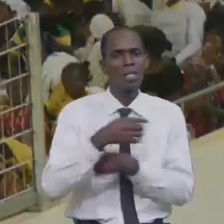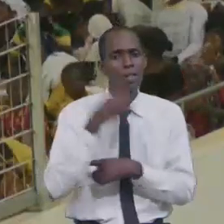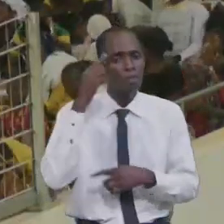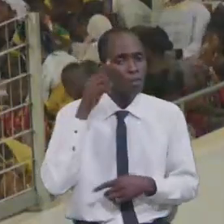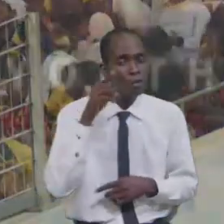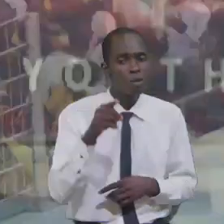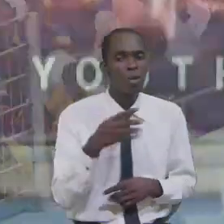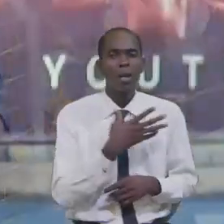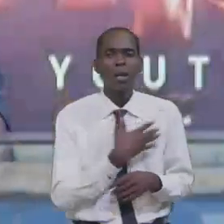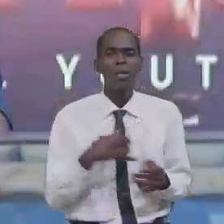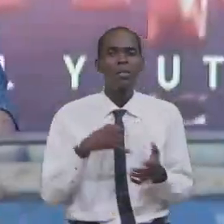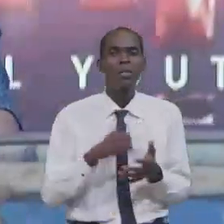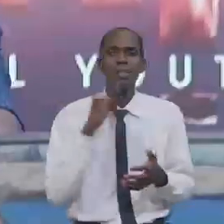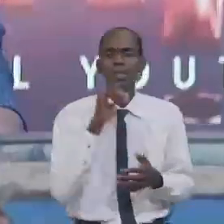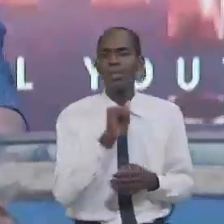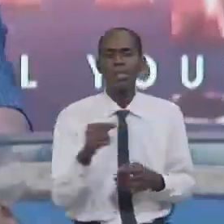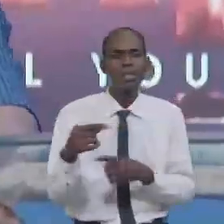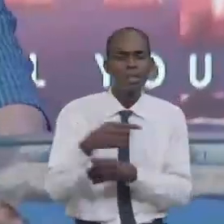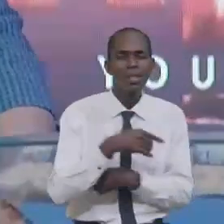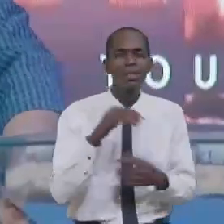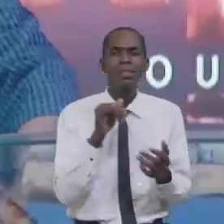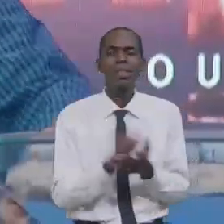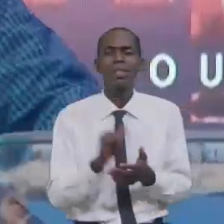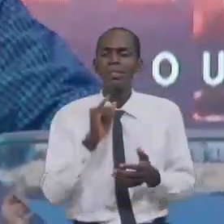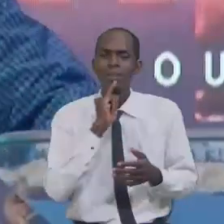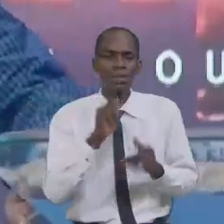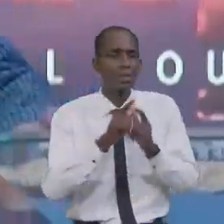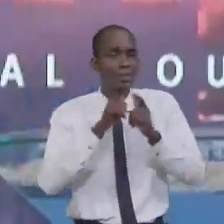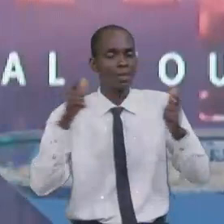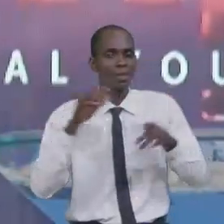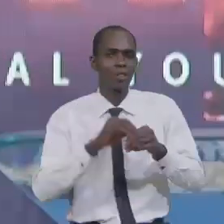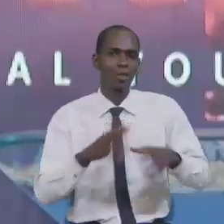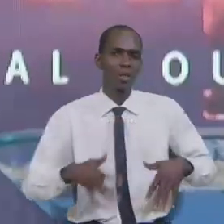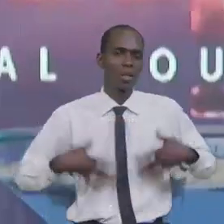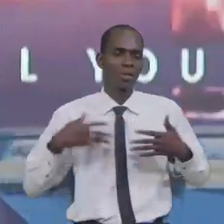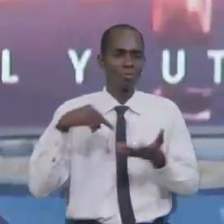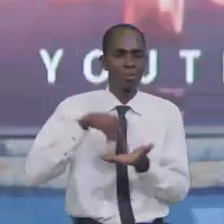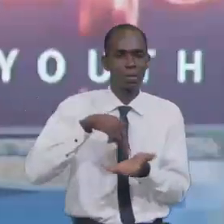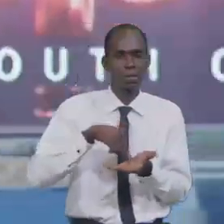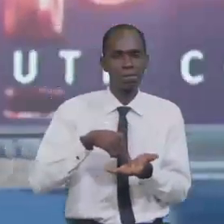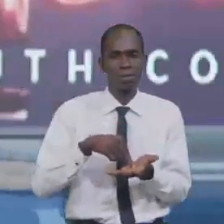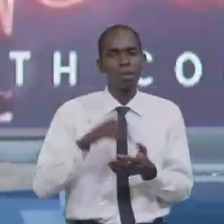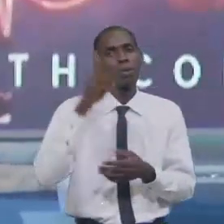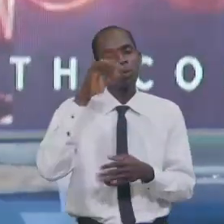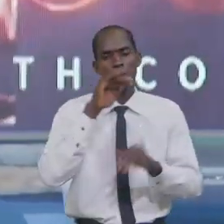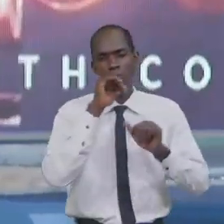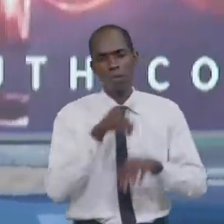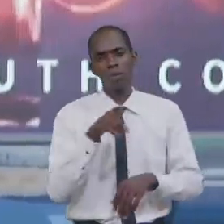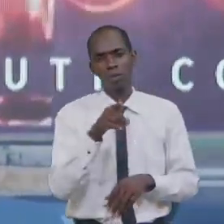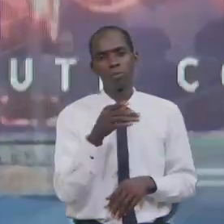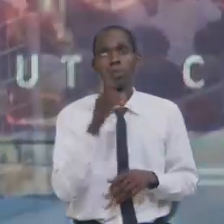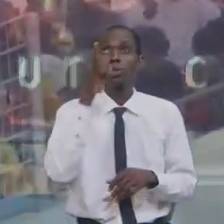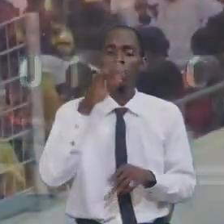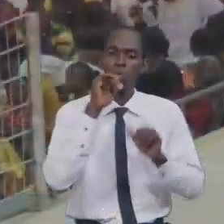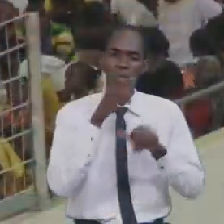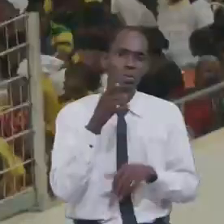a day remarkable in your life. Stand up wherever. God bless you there. God bless you there. God bless you there. God